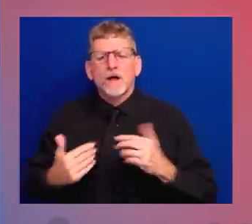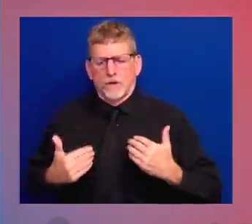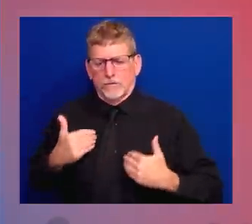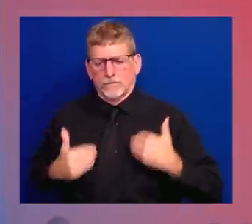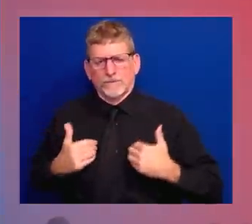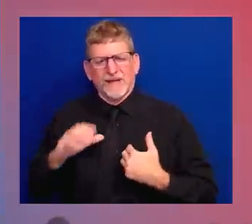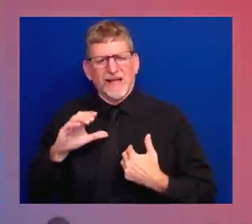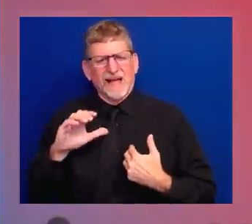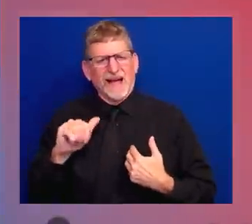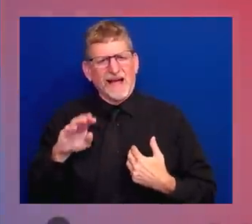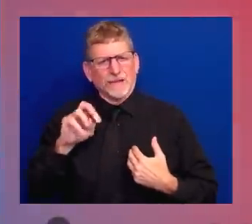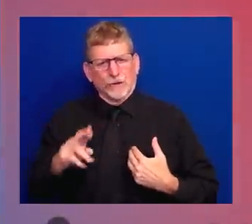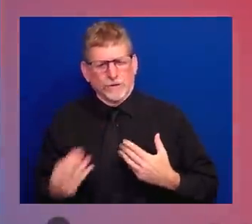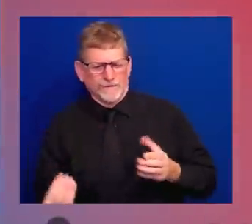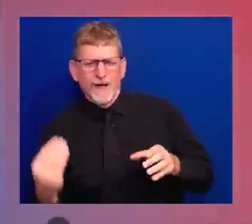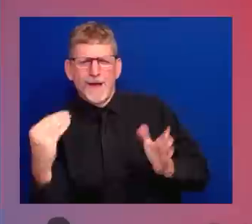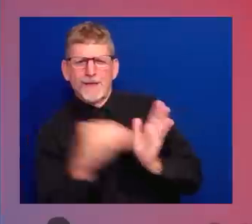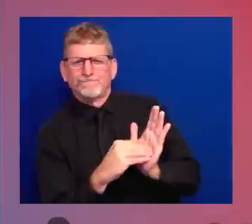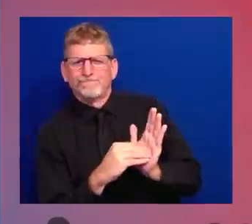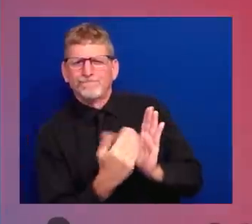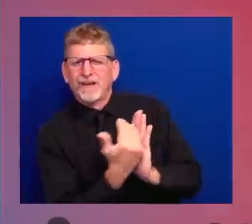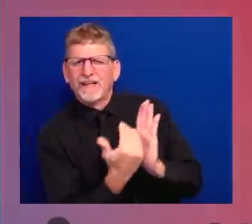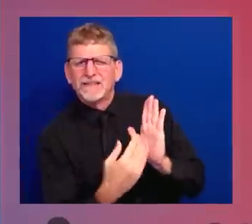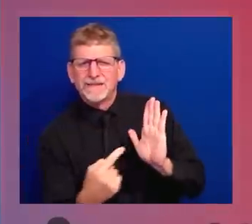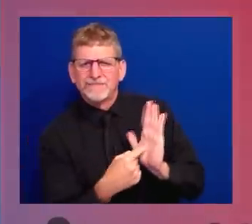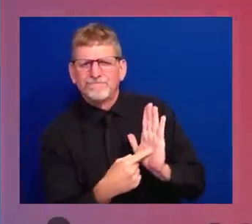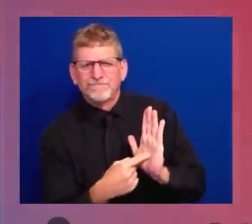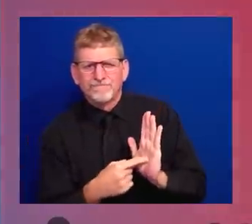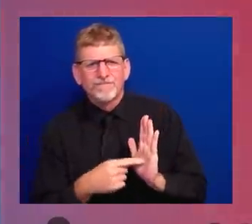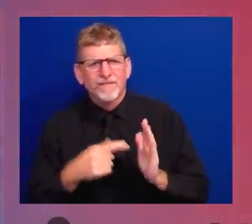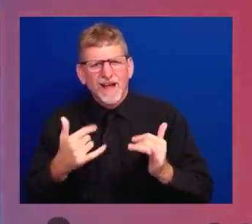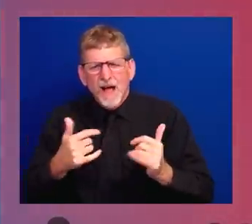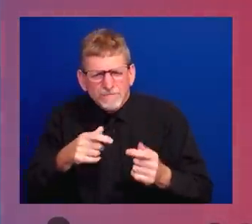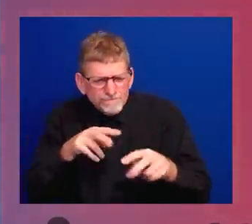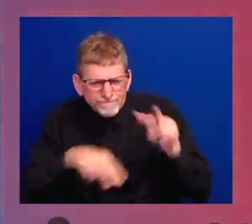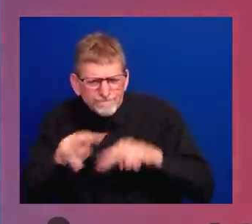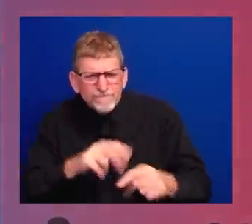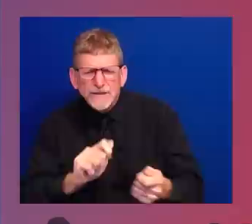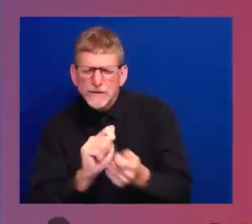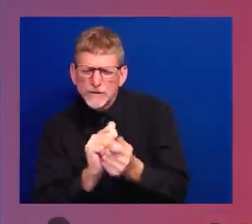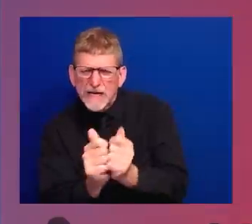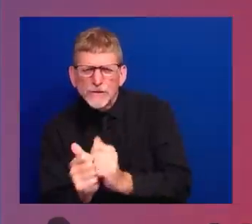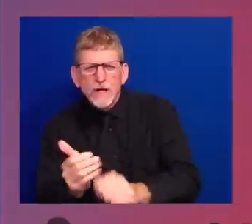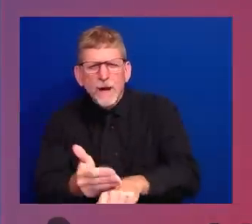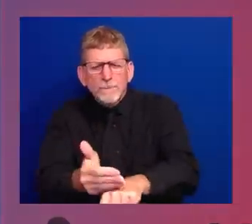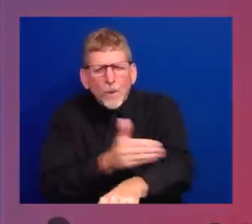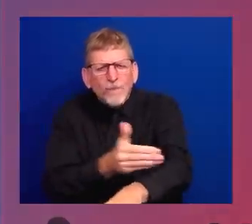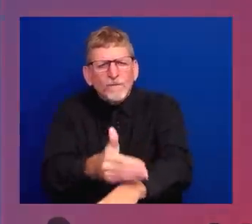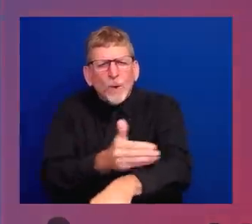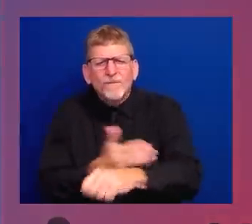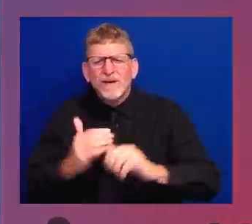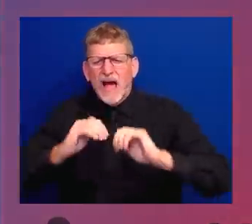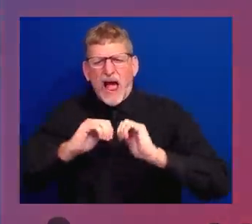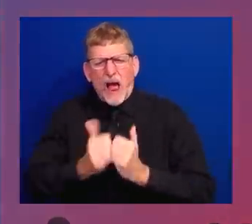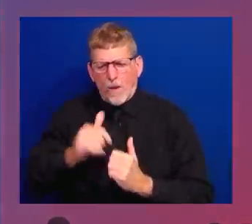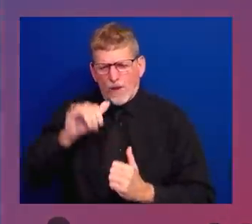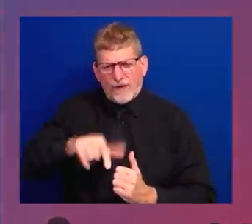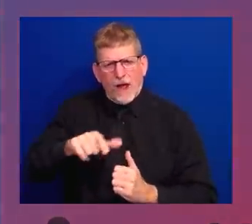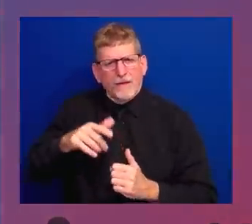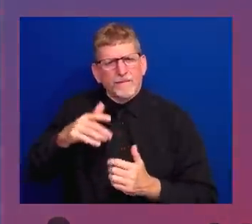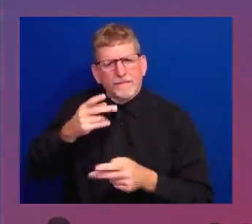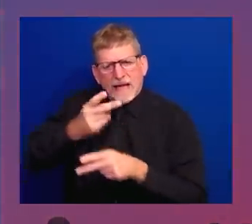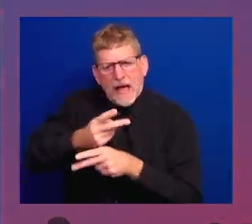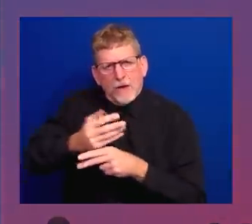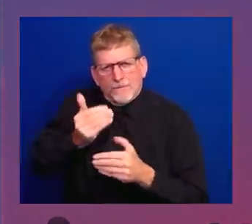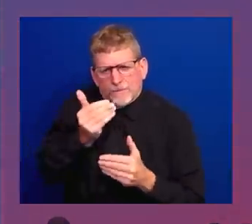and expediting how these presumptions are established moving forward. This progress makes President Biden the first